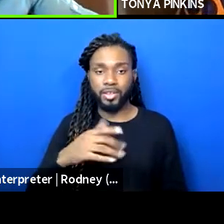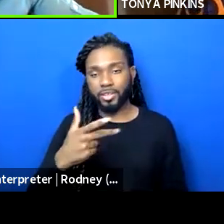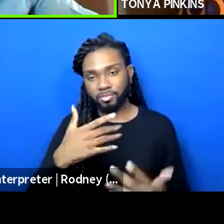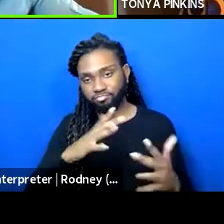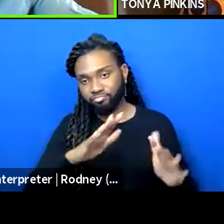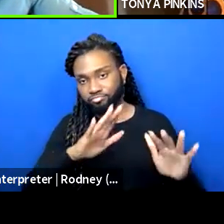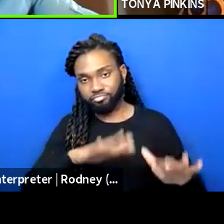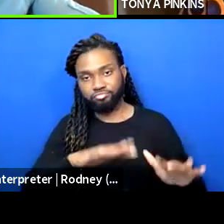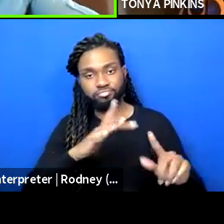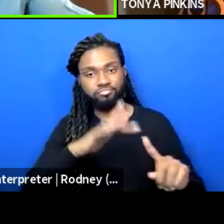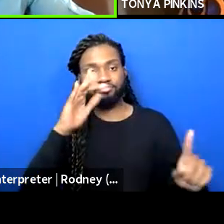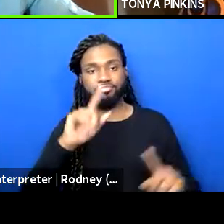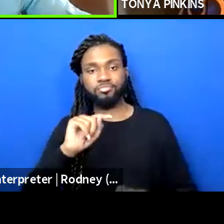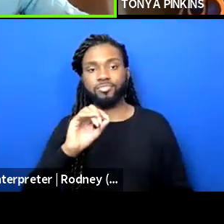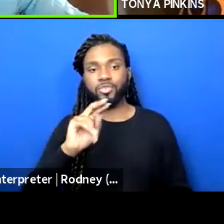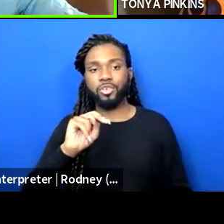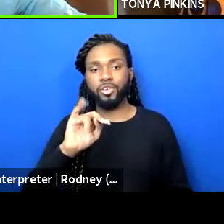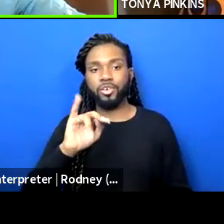Pinkins.